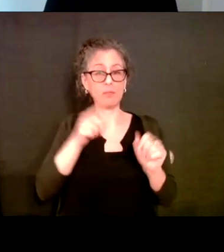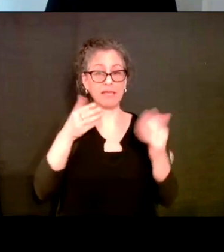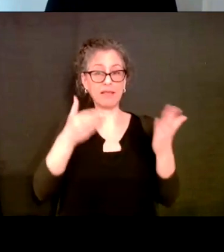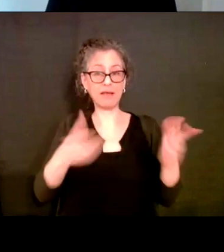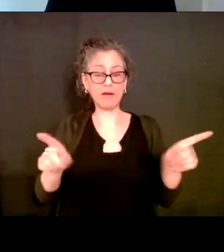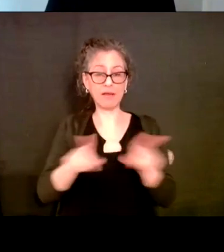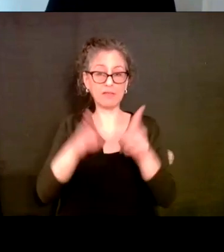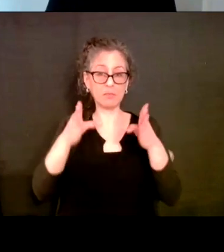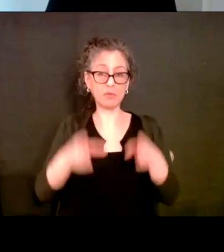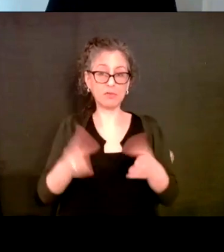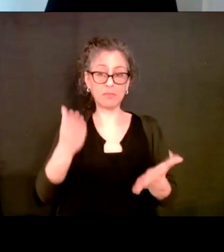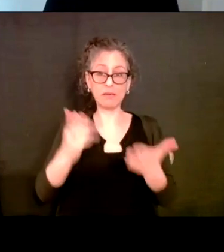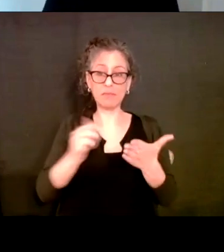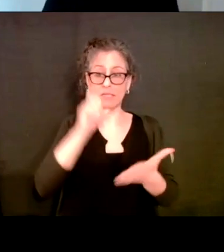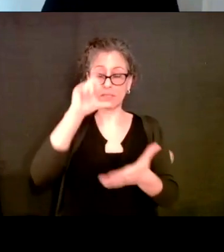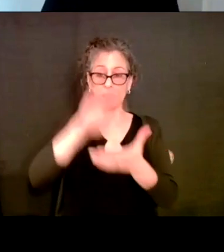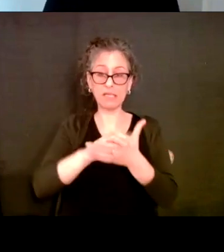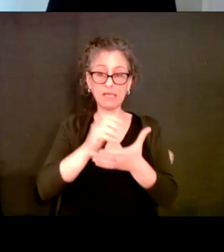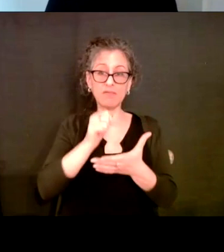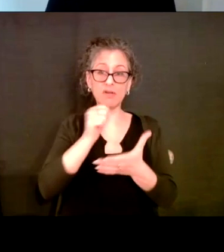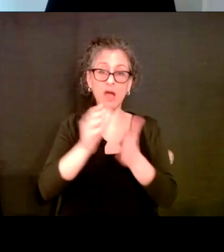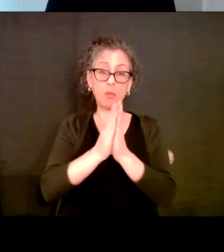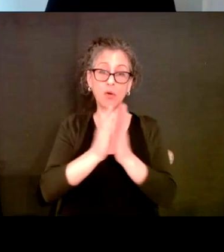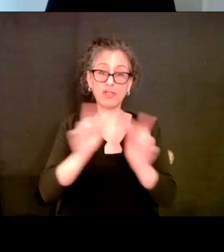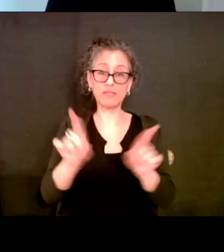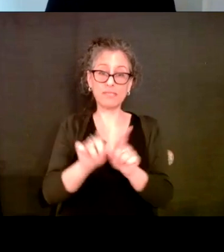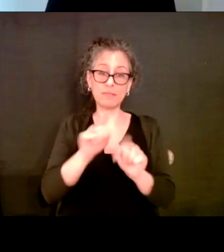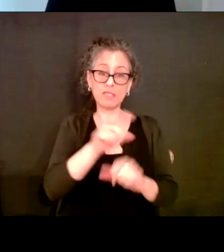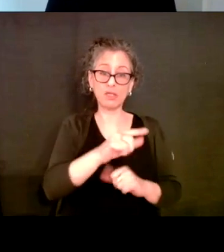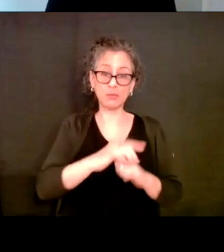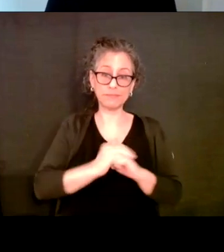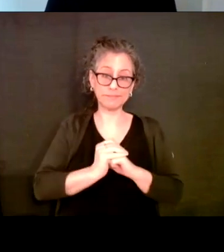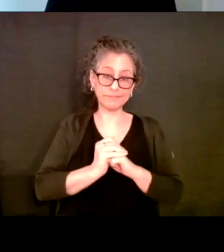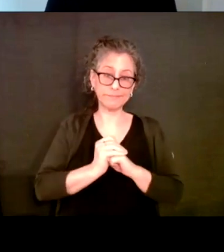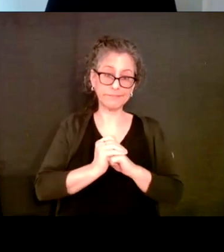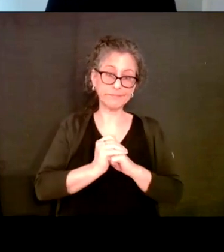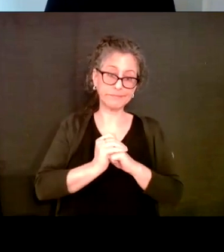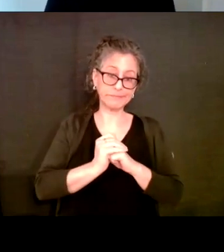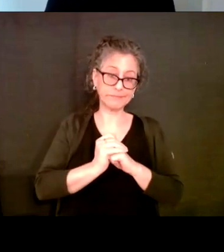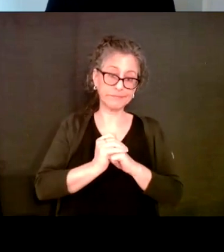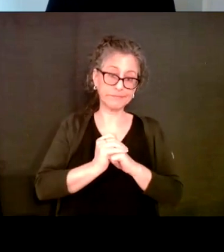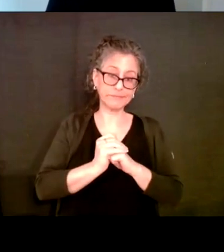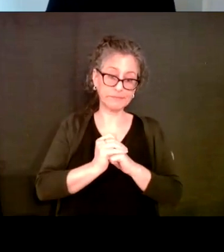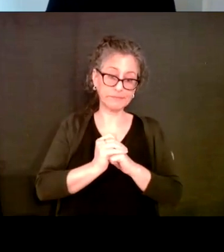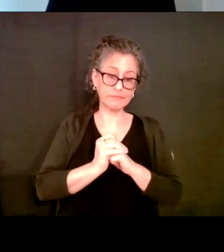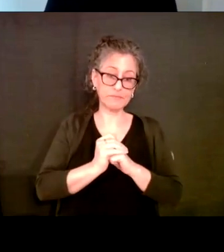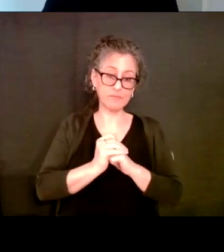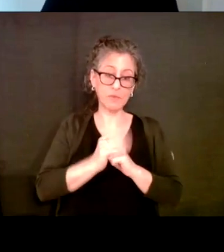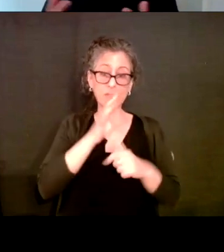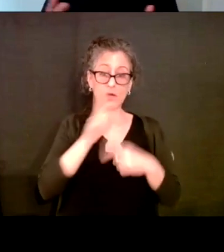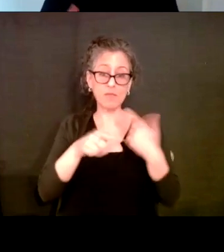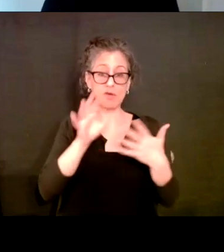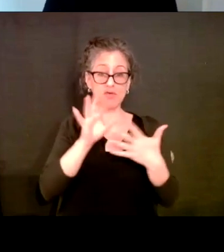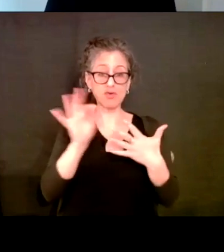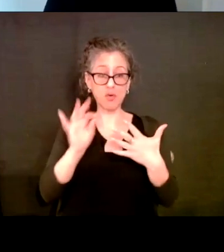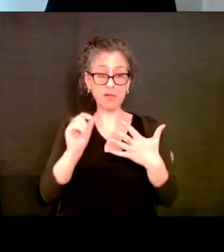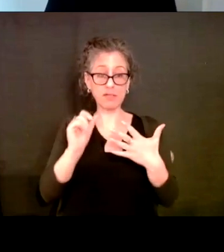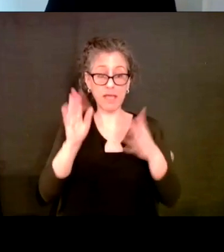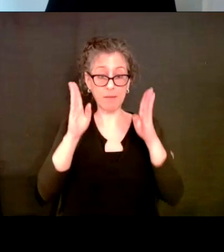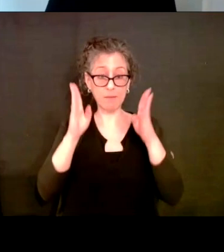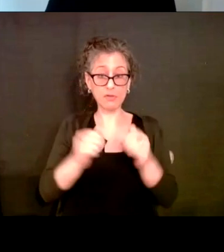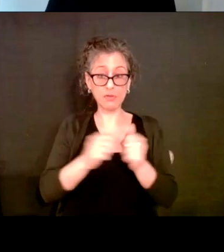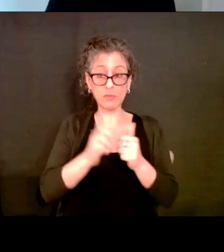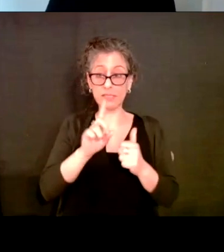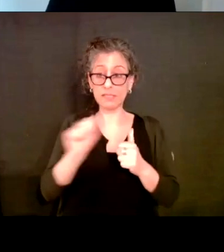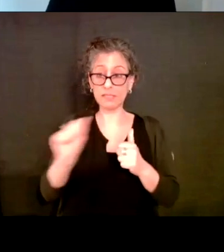who may not believe or who may not worship as you do? When it comes to choice, for the person with disabilities,